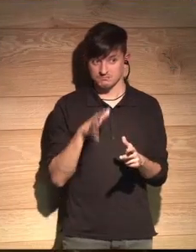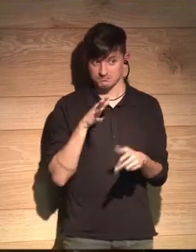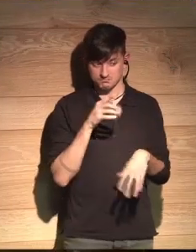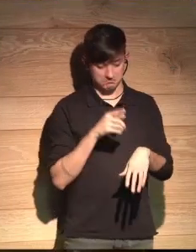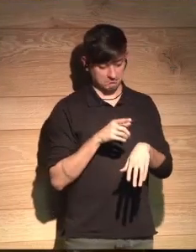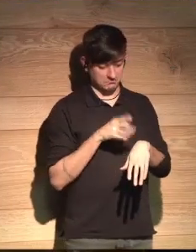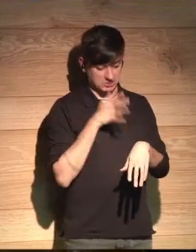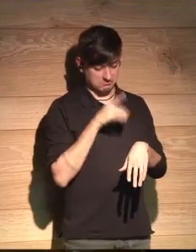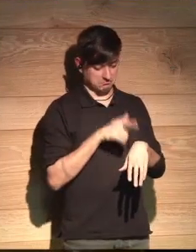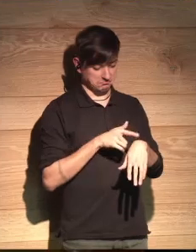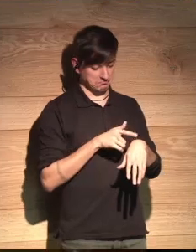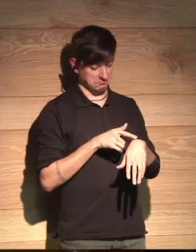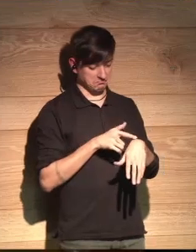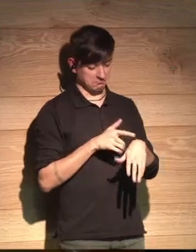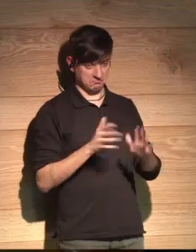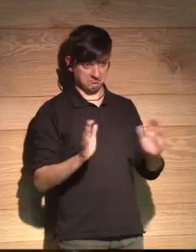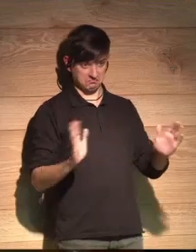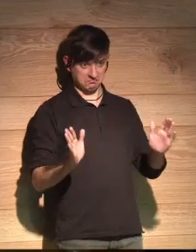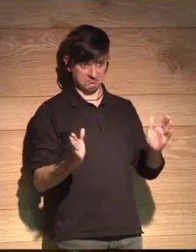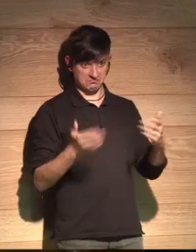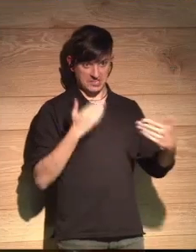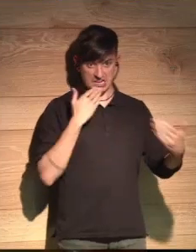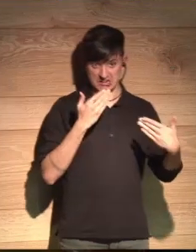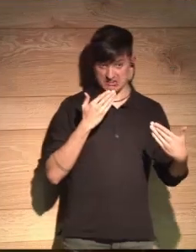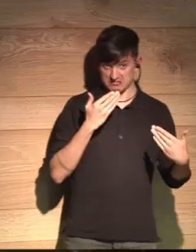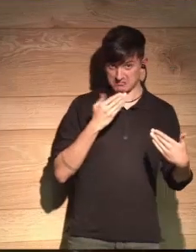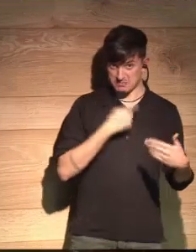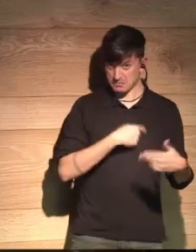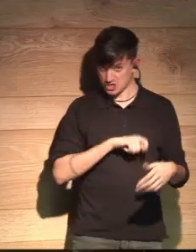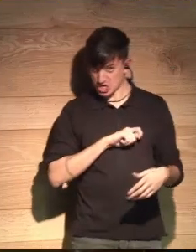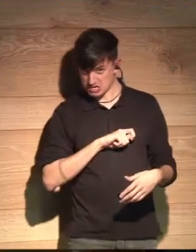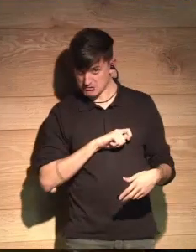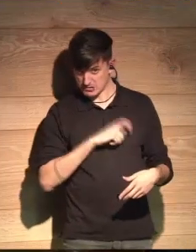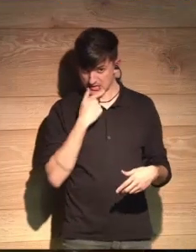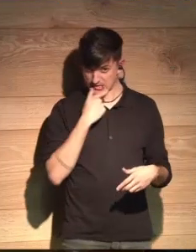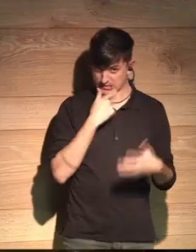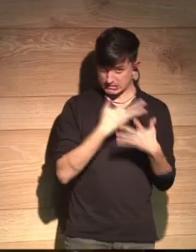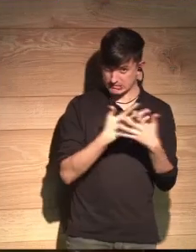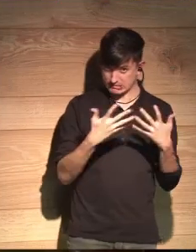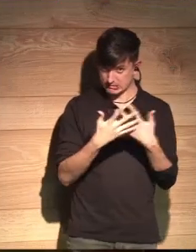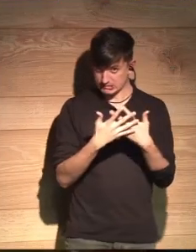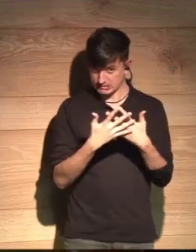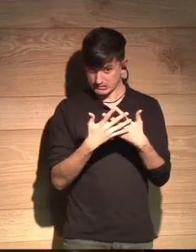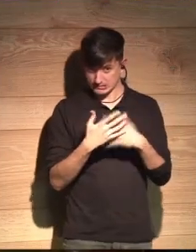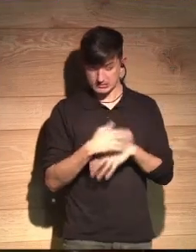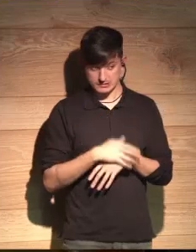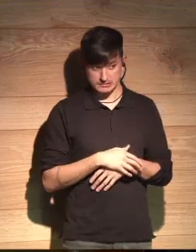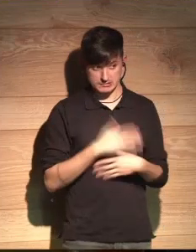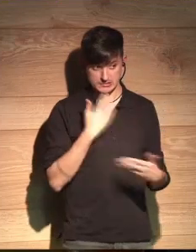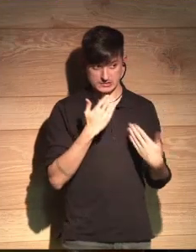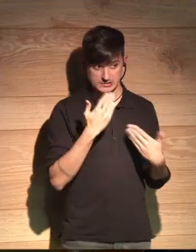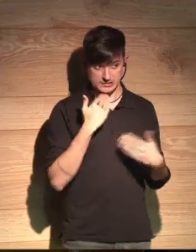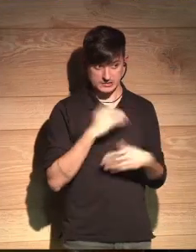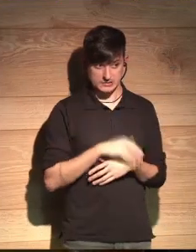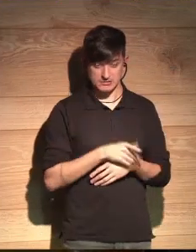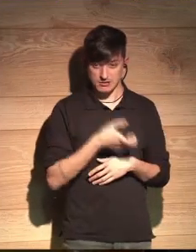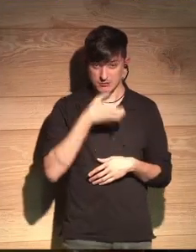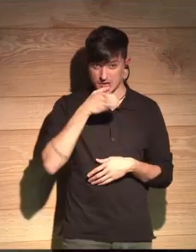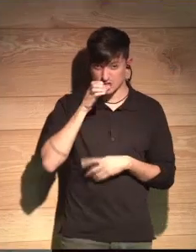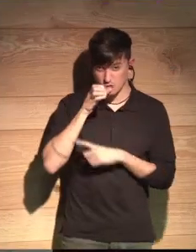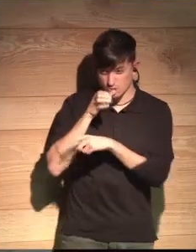para conversar en Spanglish, dijimos, ¿no? So we have a little while to converse, to speak in